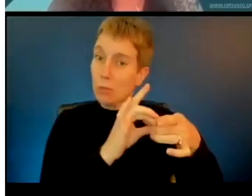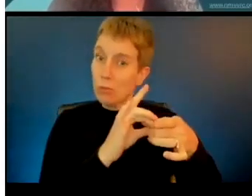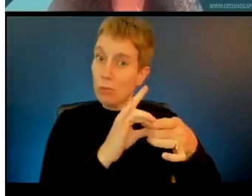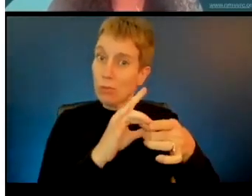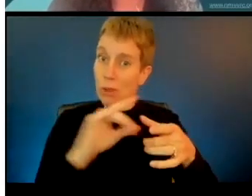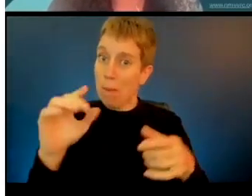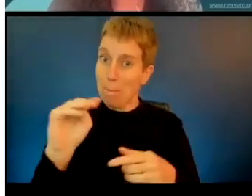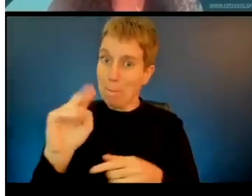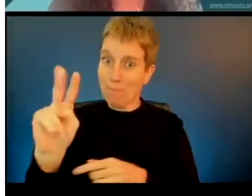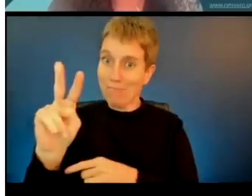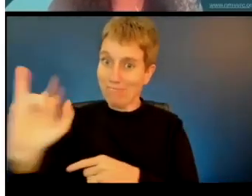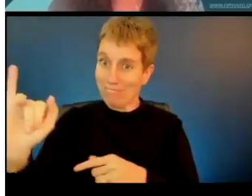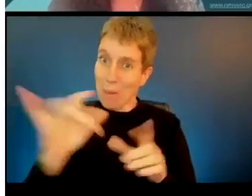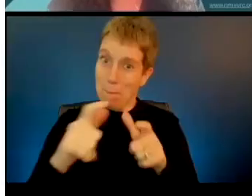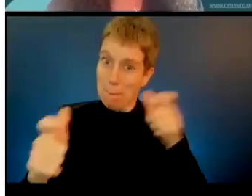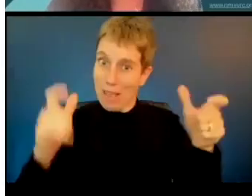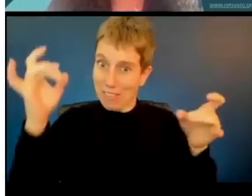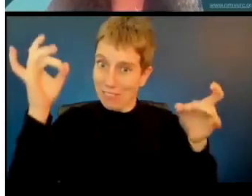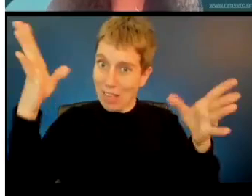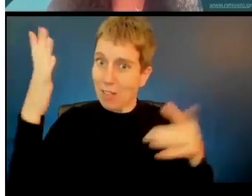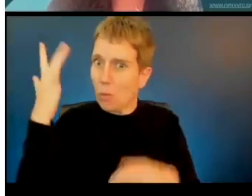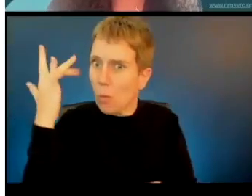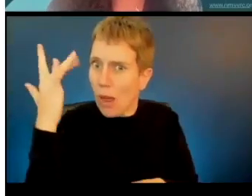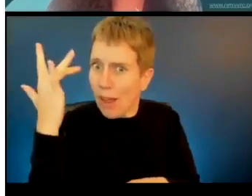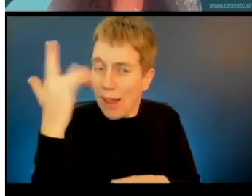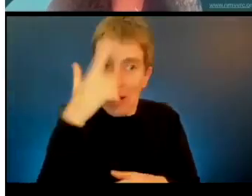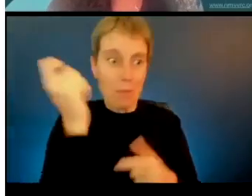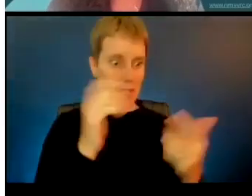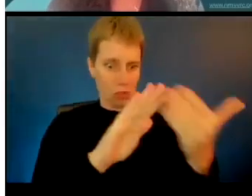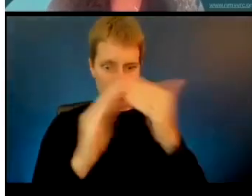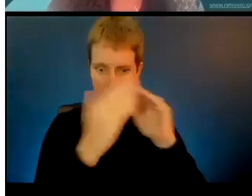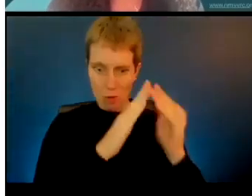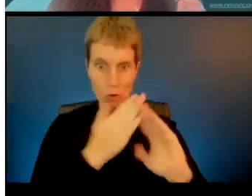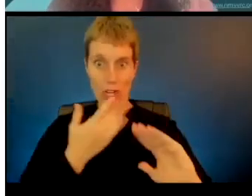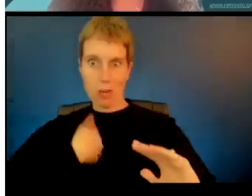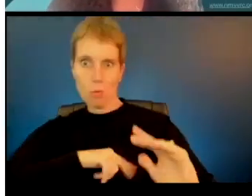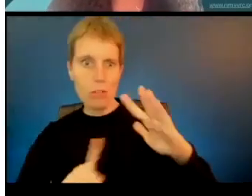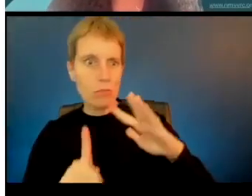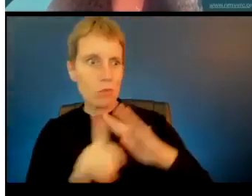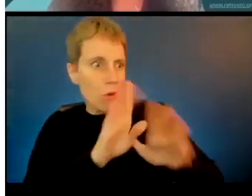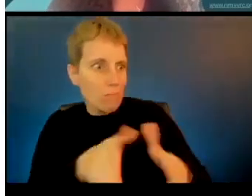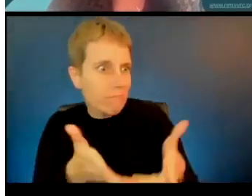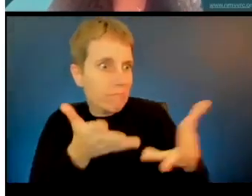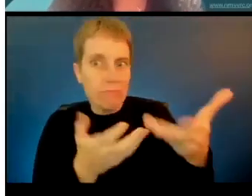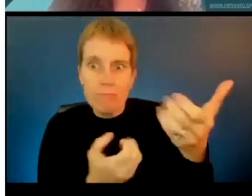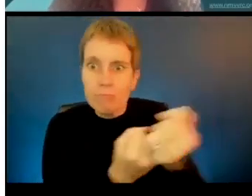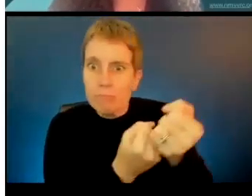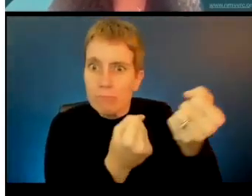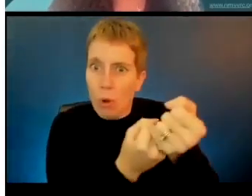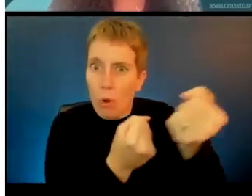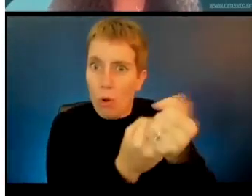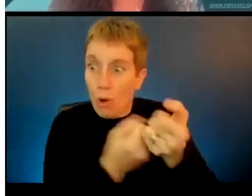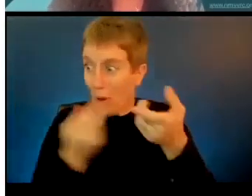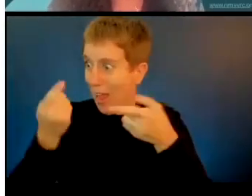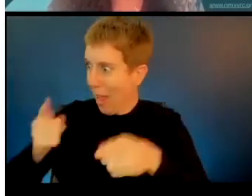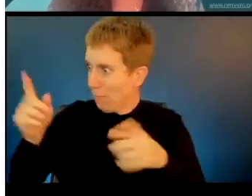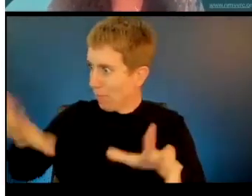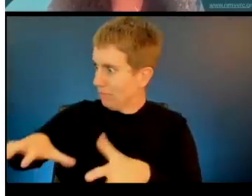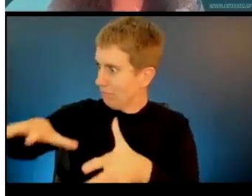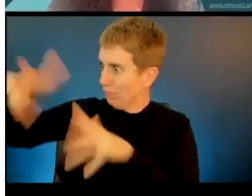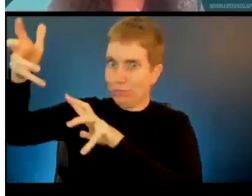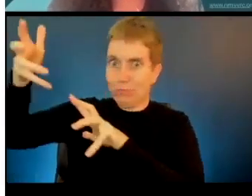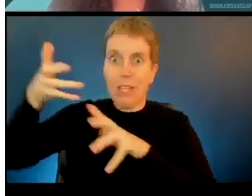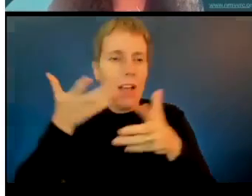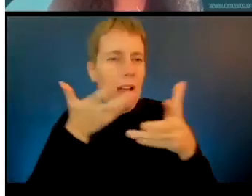to communities and individuals, we have to take in context one's exposure to these other types of traumas,